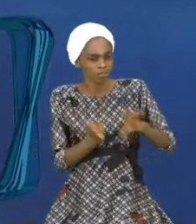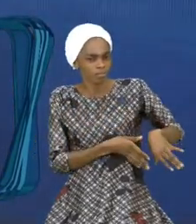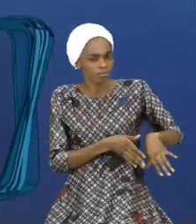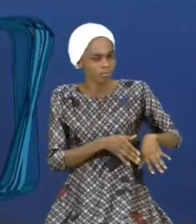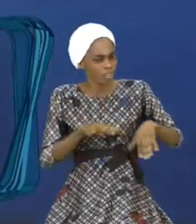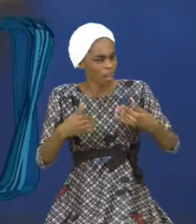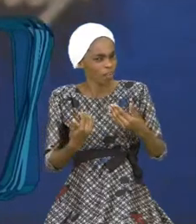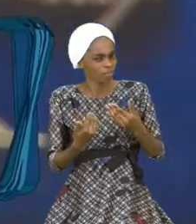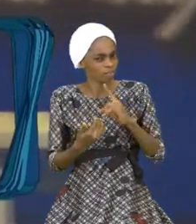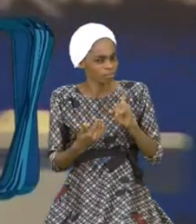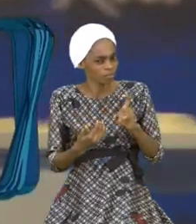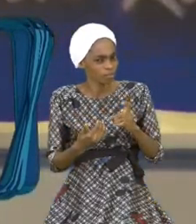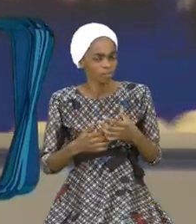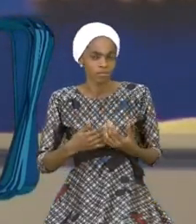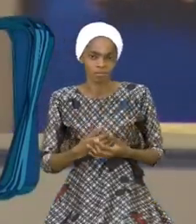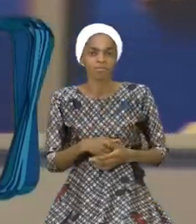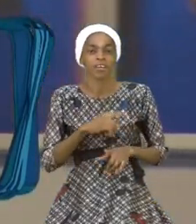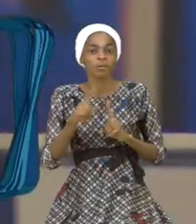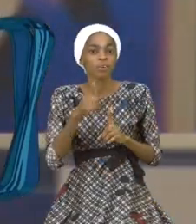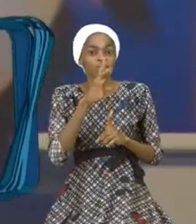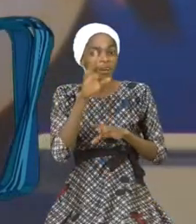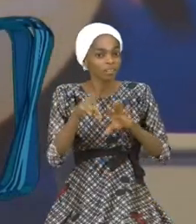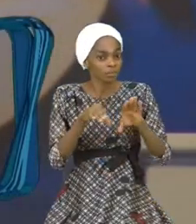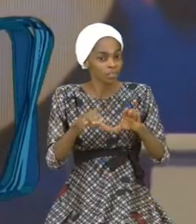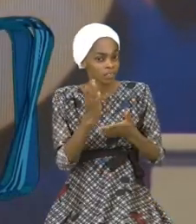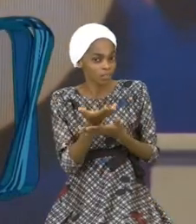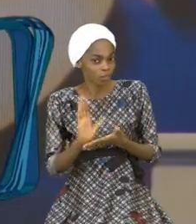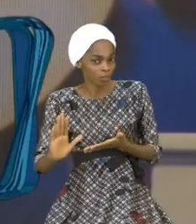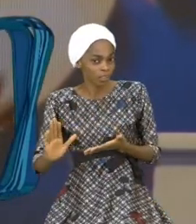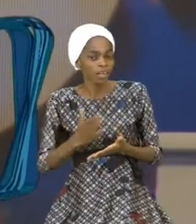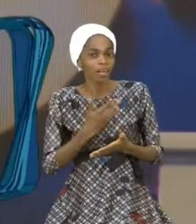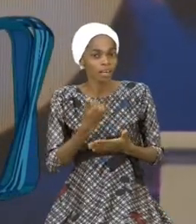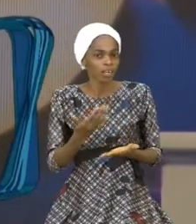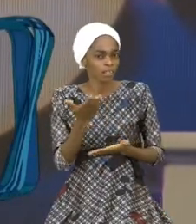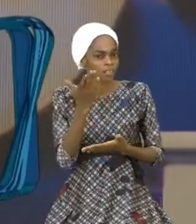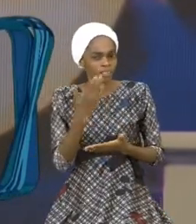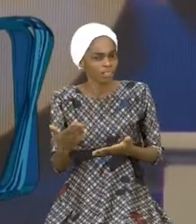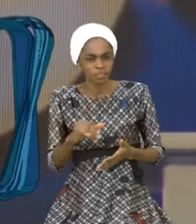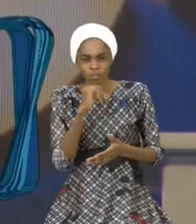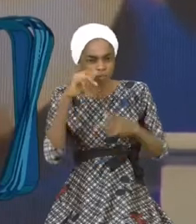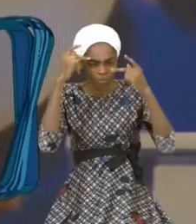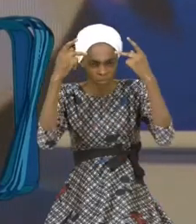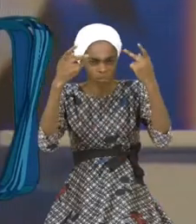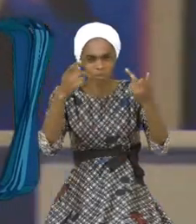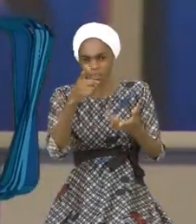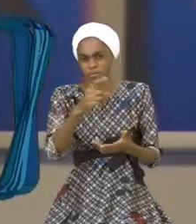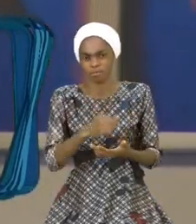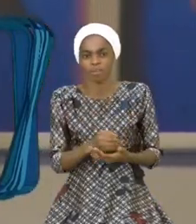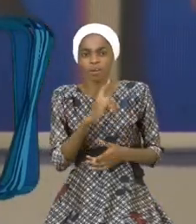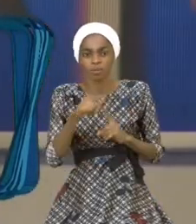When I've been doing something and the thing did not prosper me. I've been doing